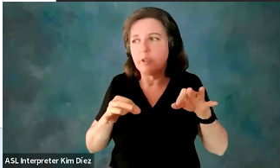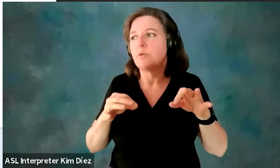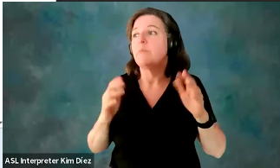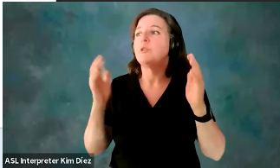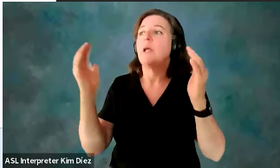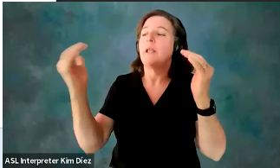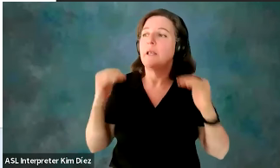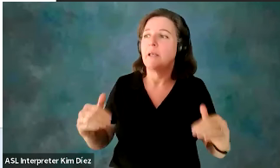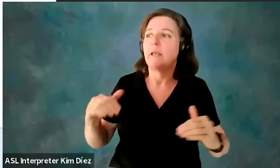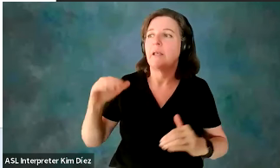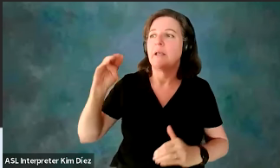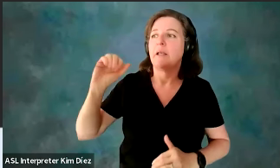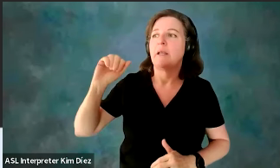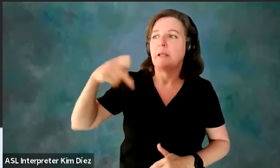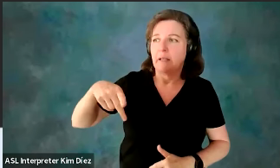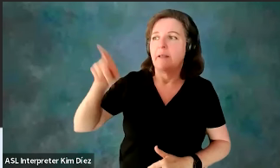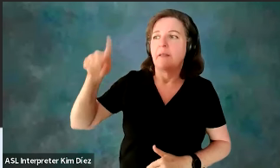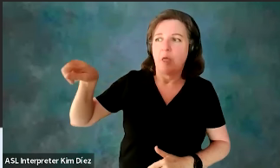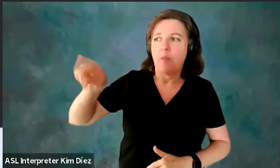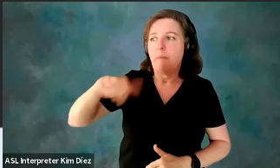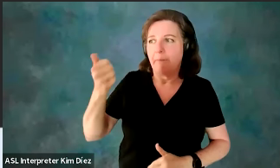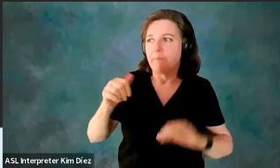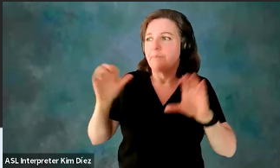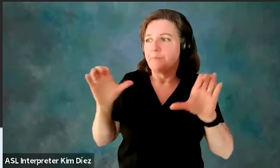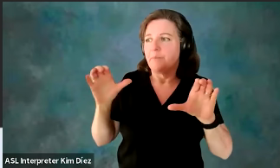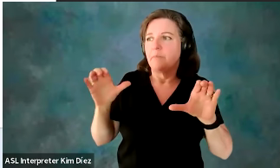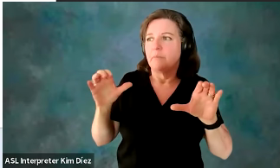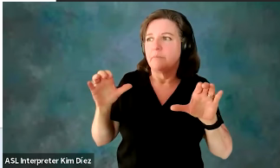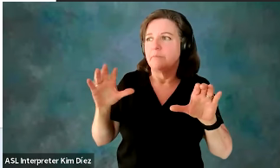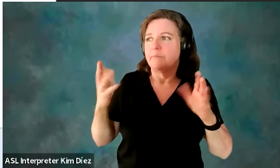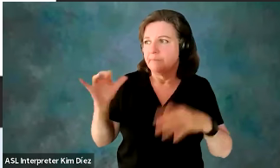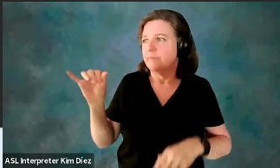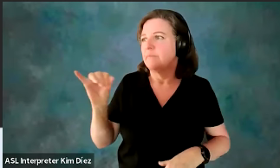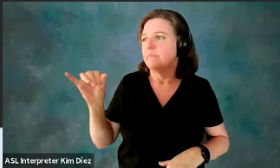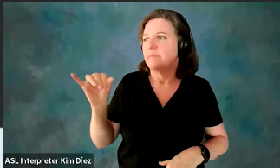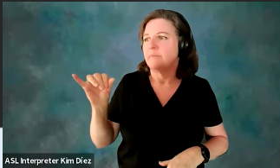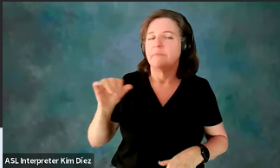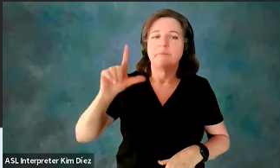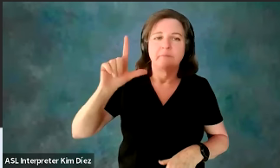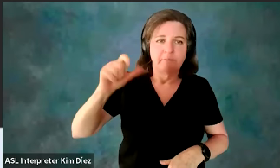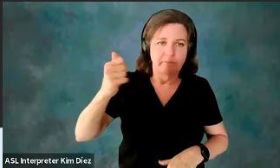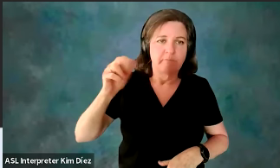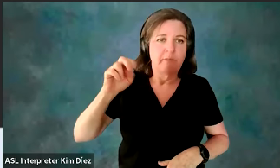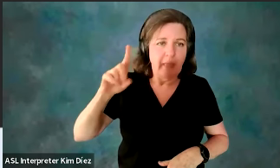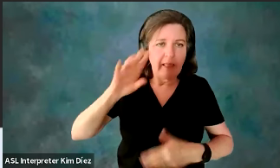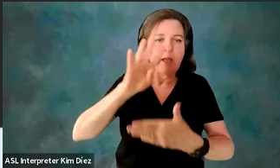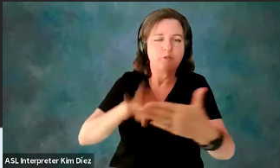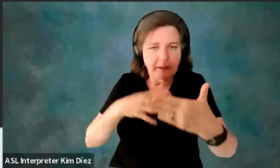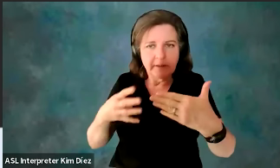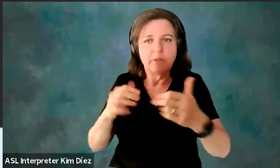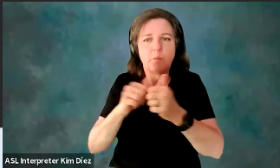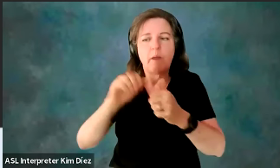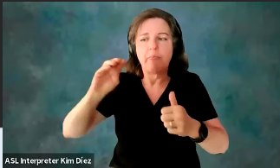We have the one for flooding, as well as the legend and other